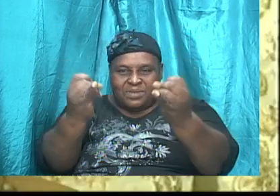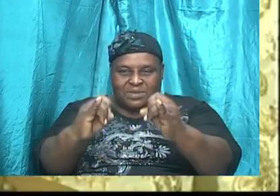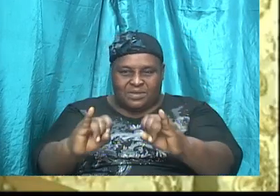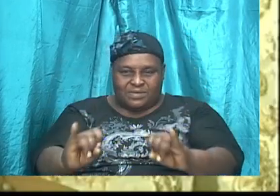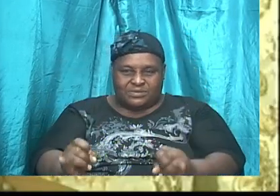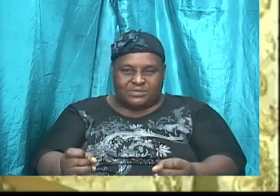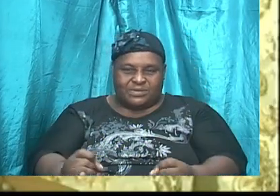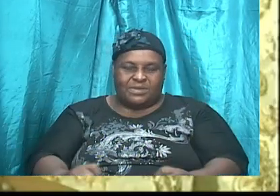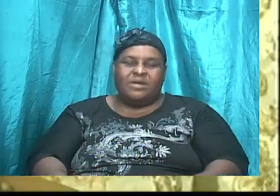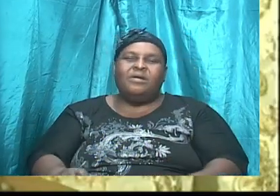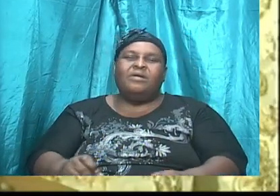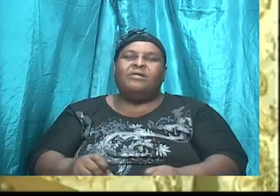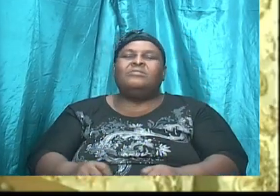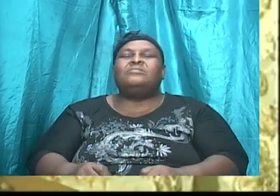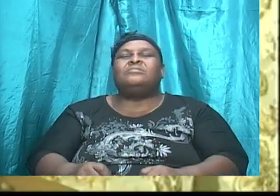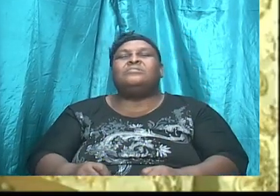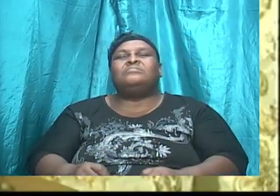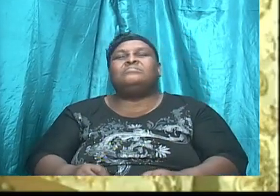of